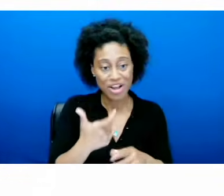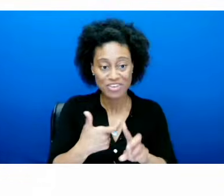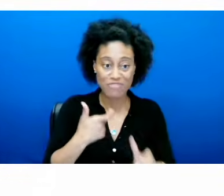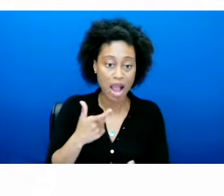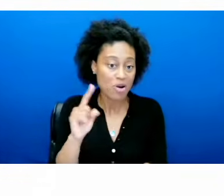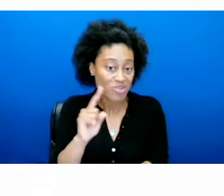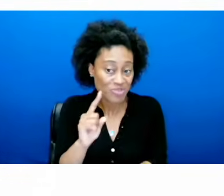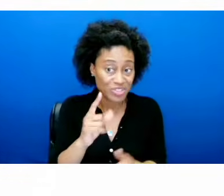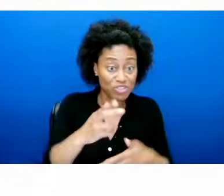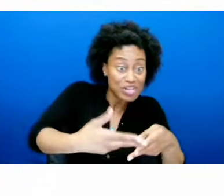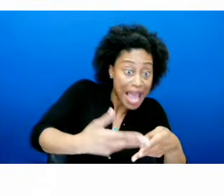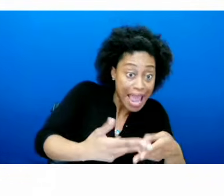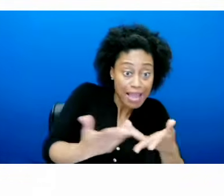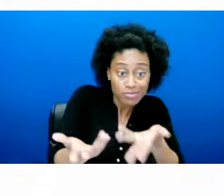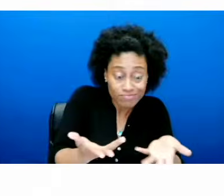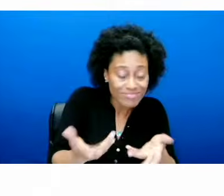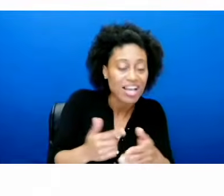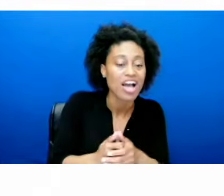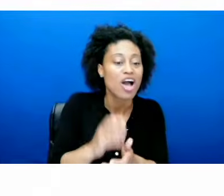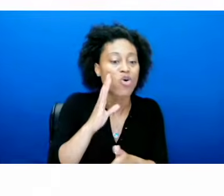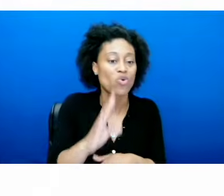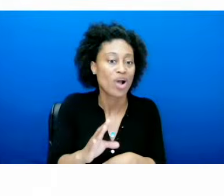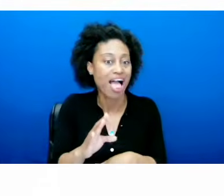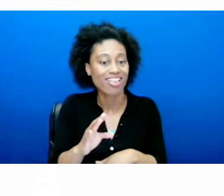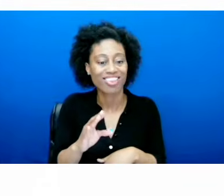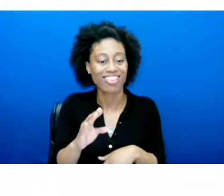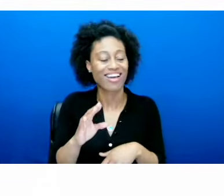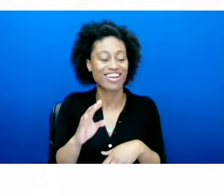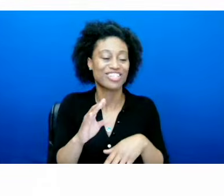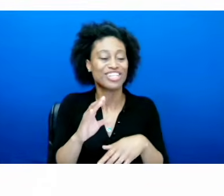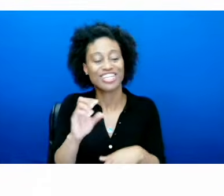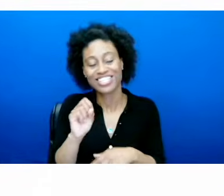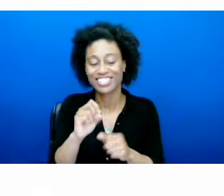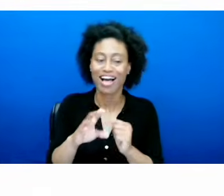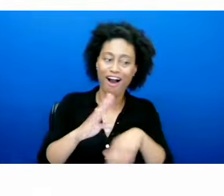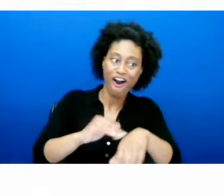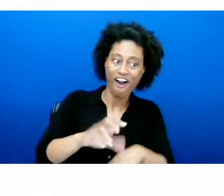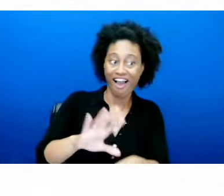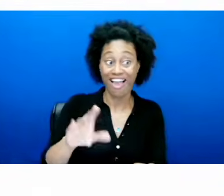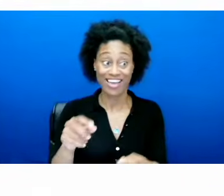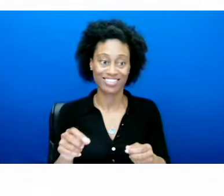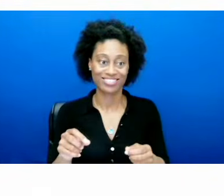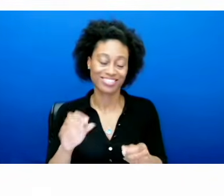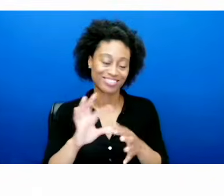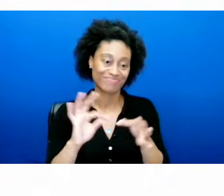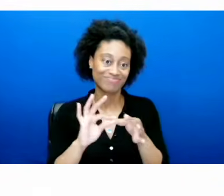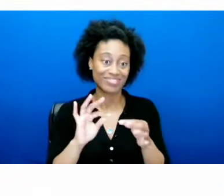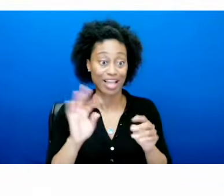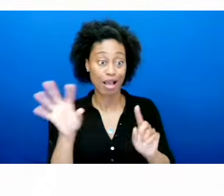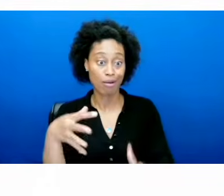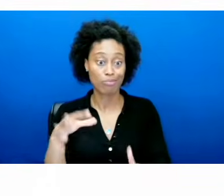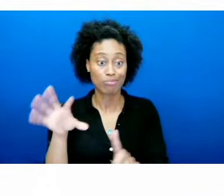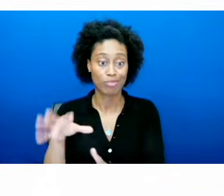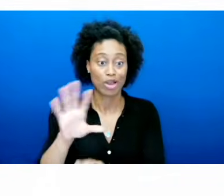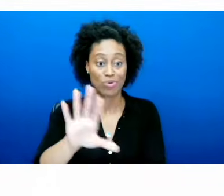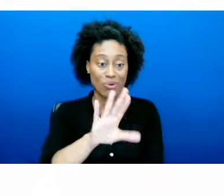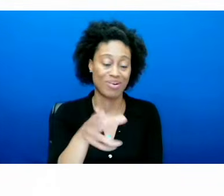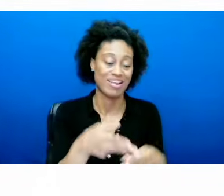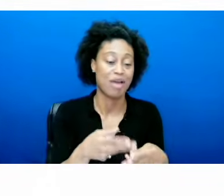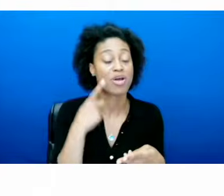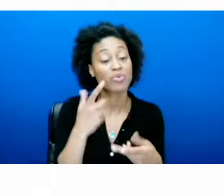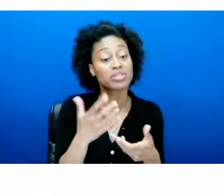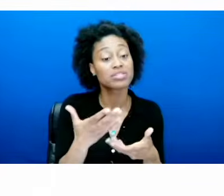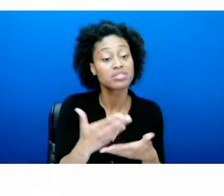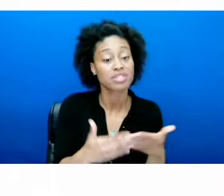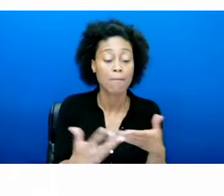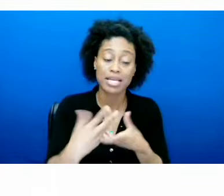And we will be giving shout outs all throughout today's community live. And we also have some engaging and interactive sections of